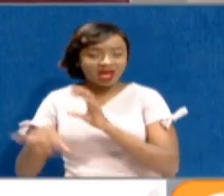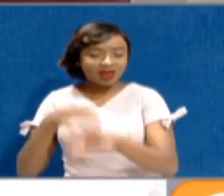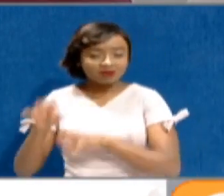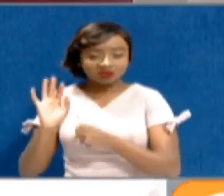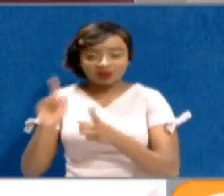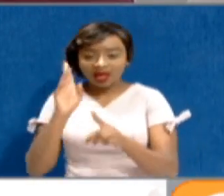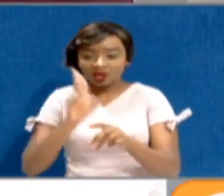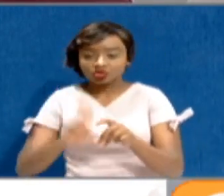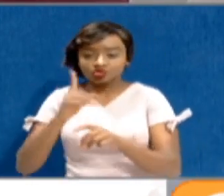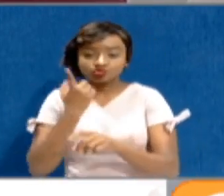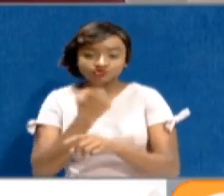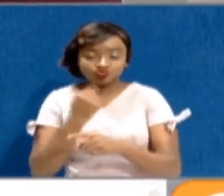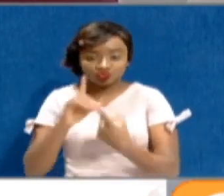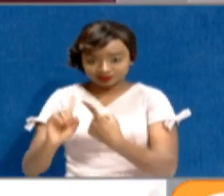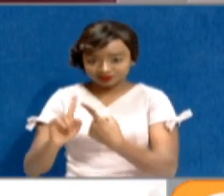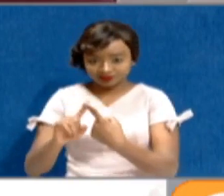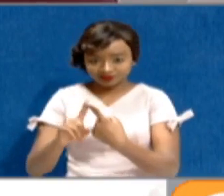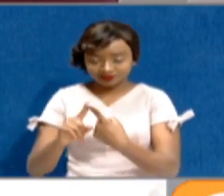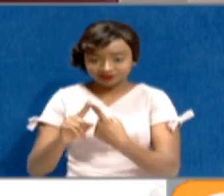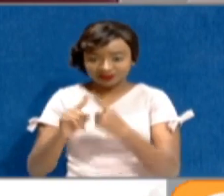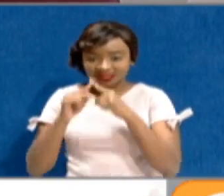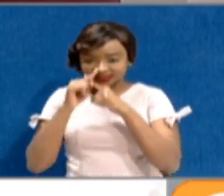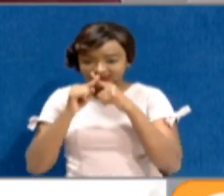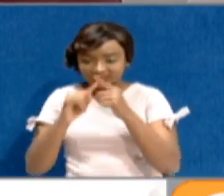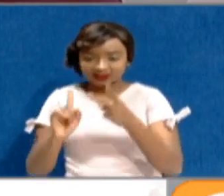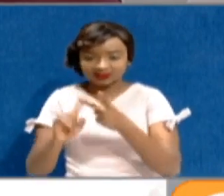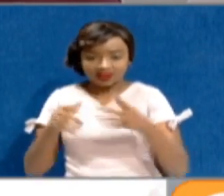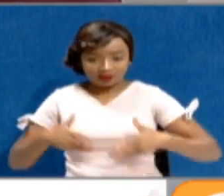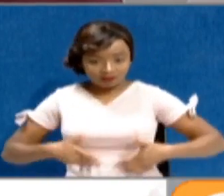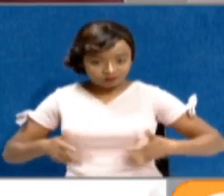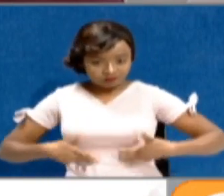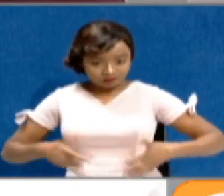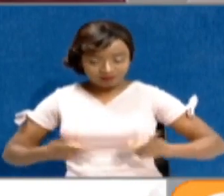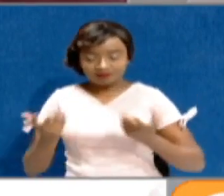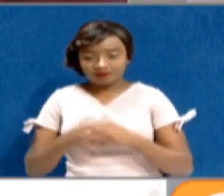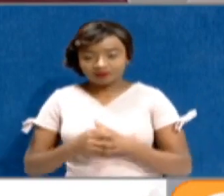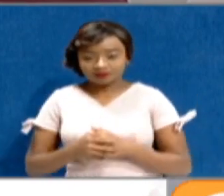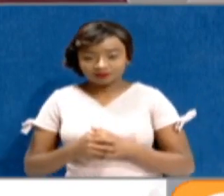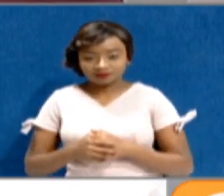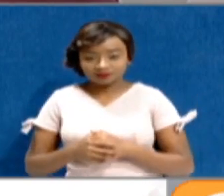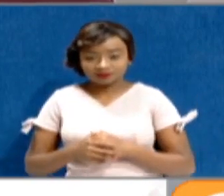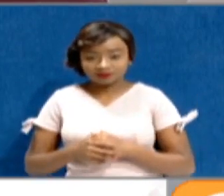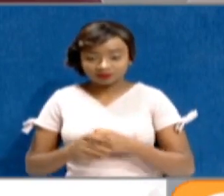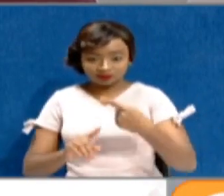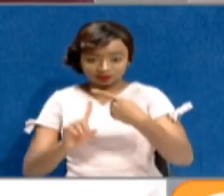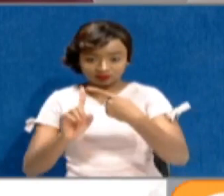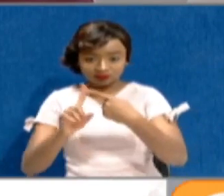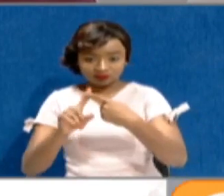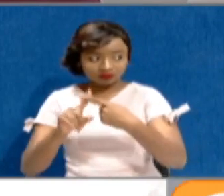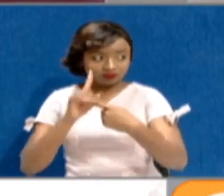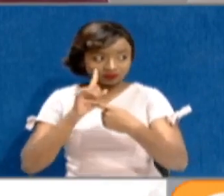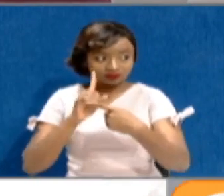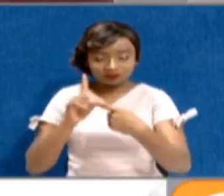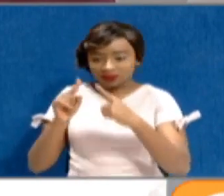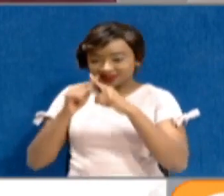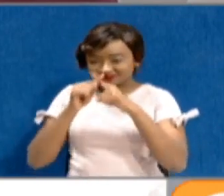studies, the preclinical studies, are mice and monkeys. So I'll first start off with the mice, for example.